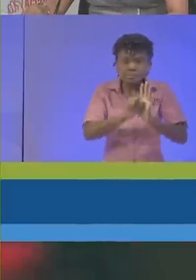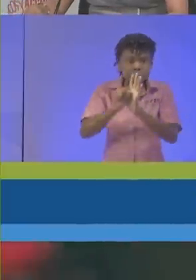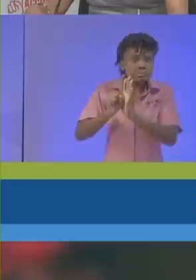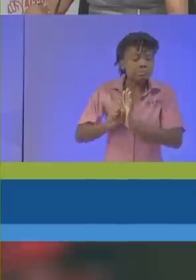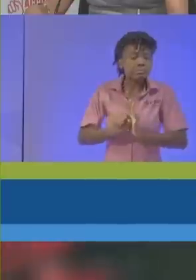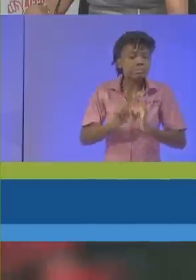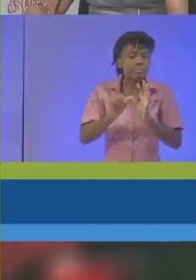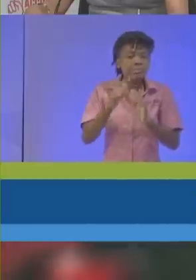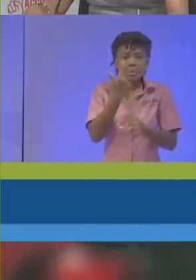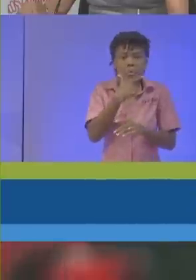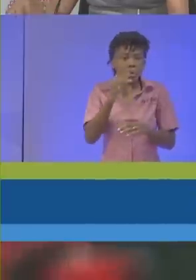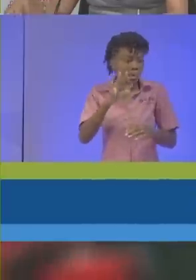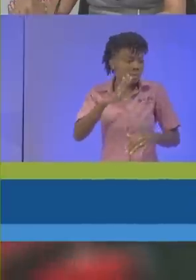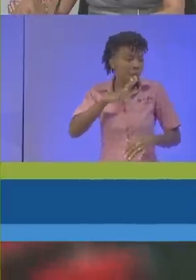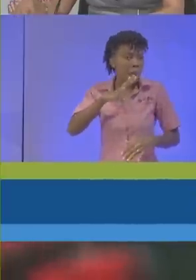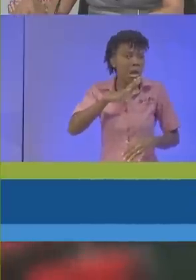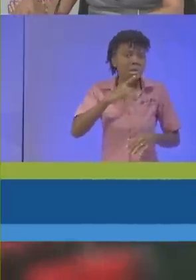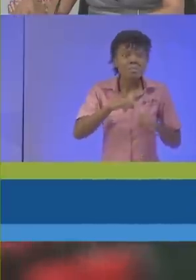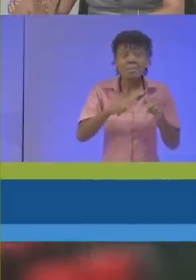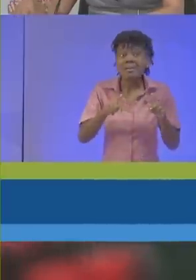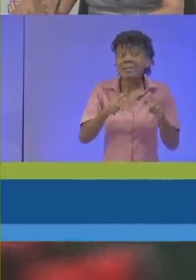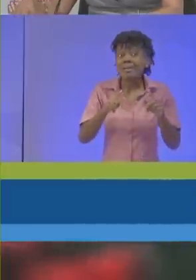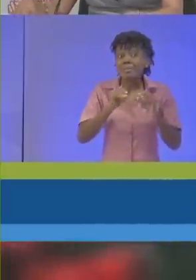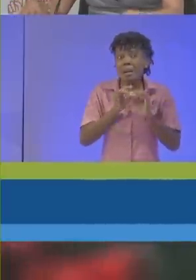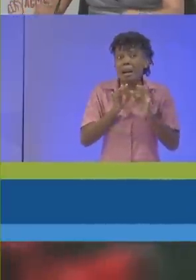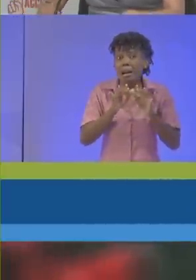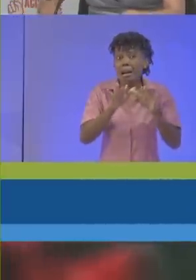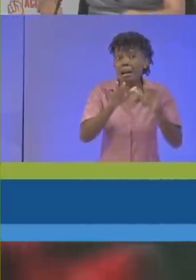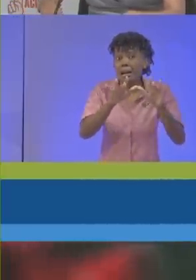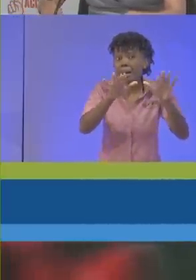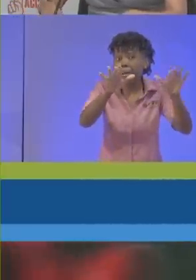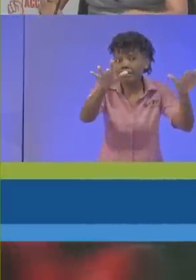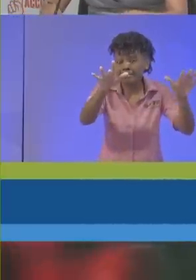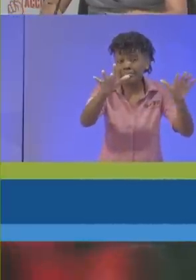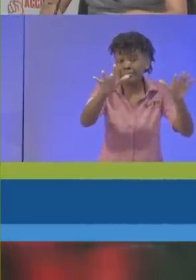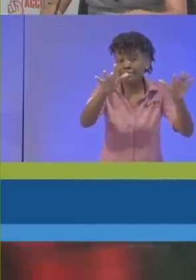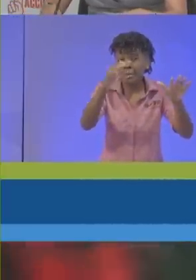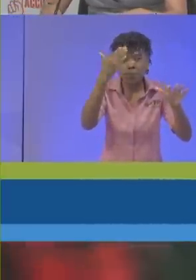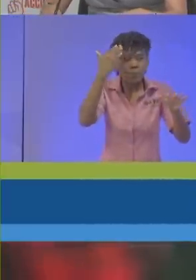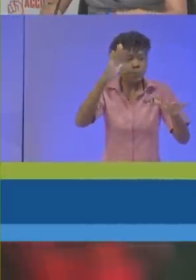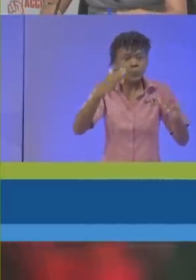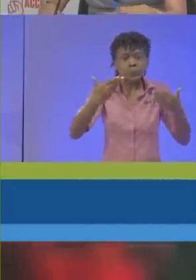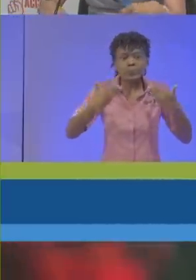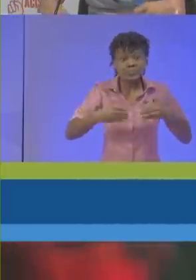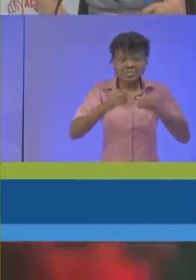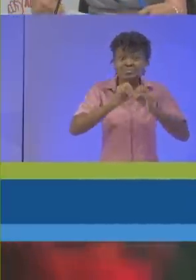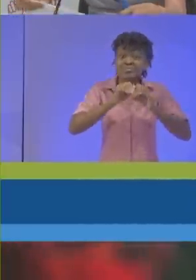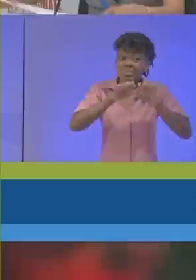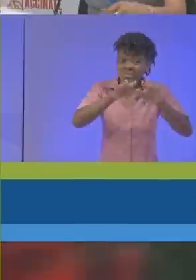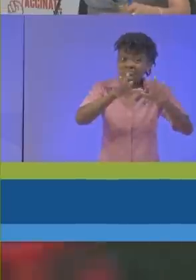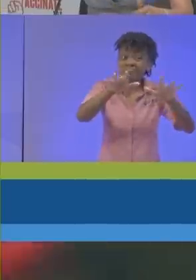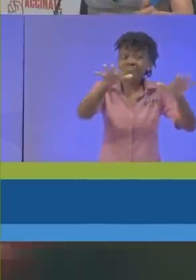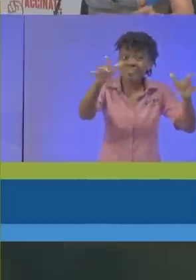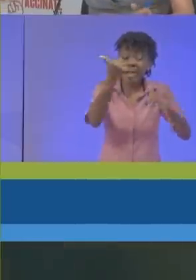around spreading measles and not even know that they have the disease. Next slide, please.